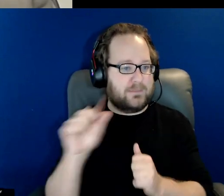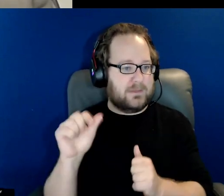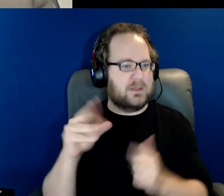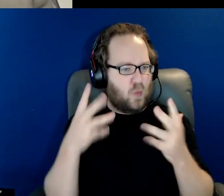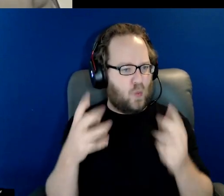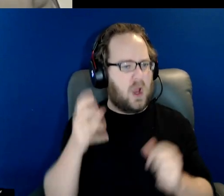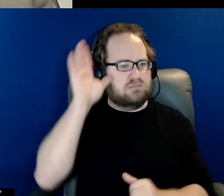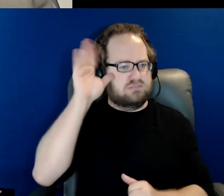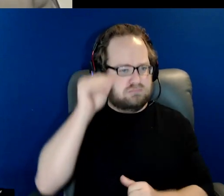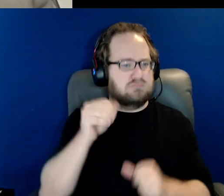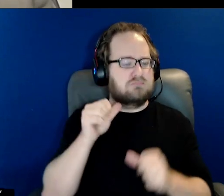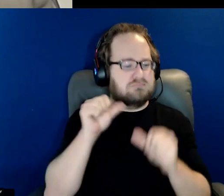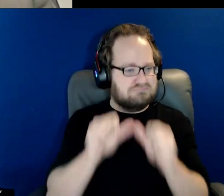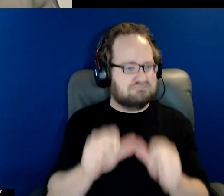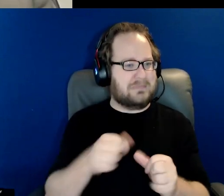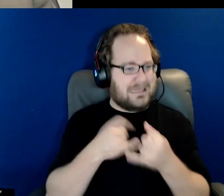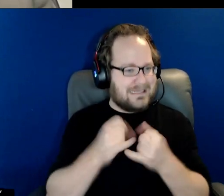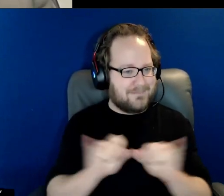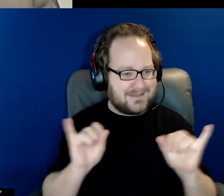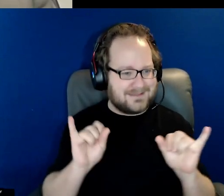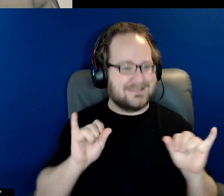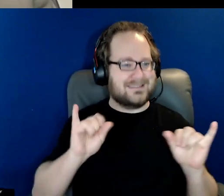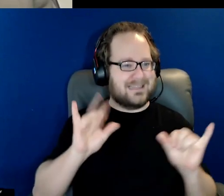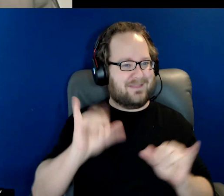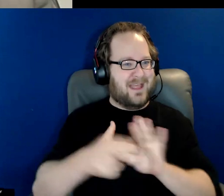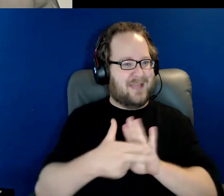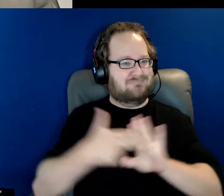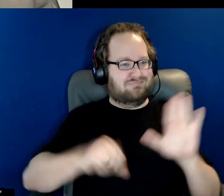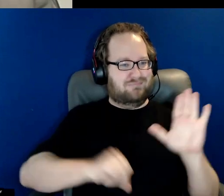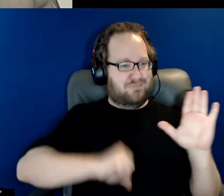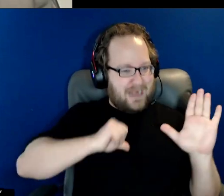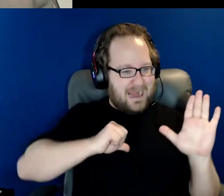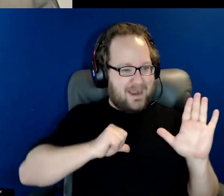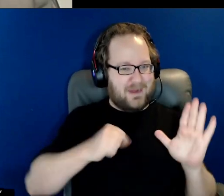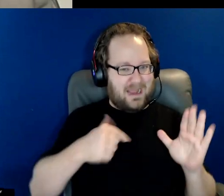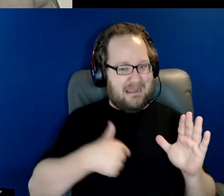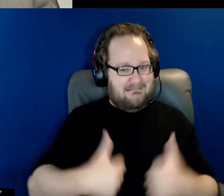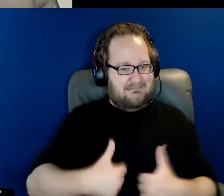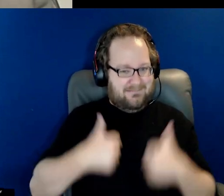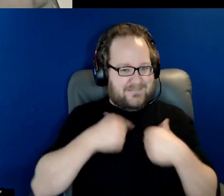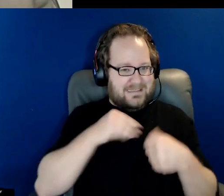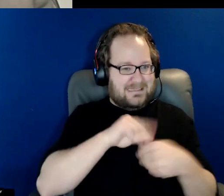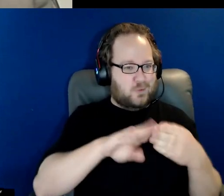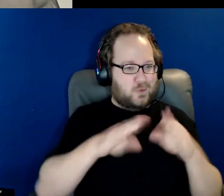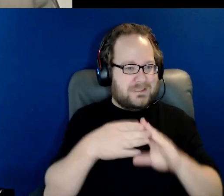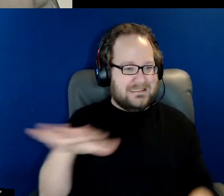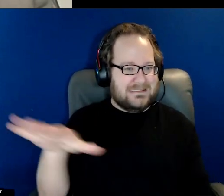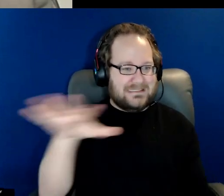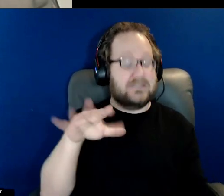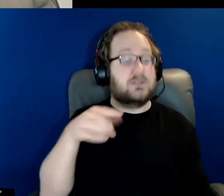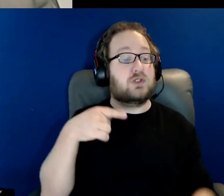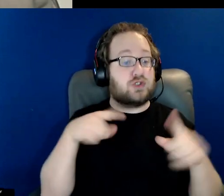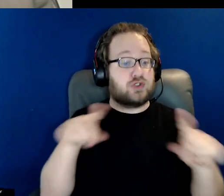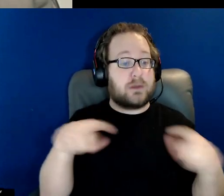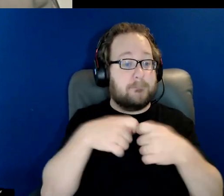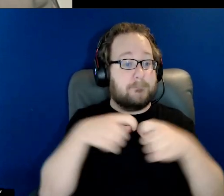are proud of how they live independently in the community. During a power outage, it's not wise to be alone.